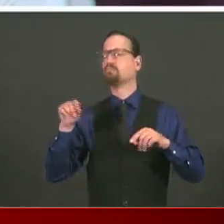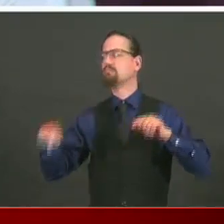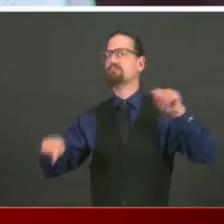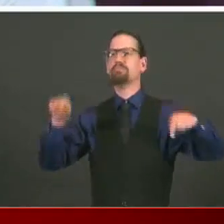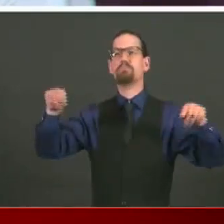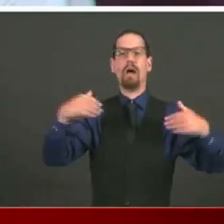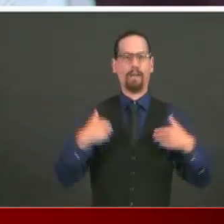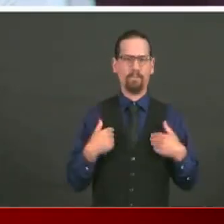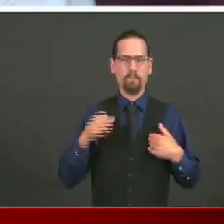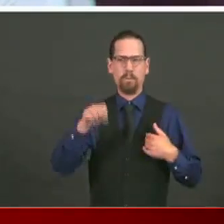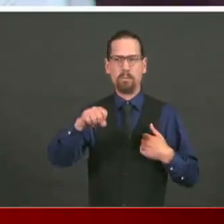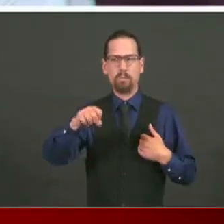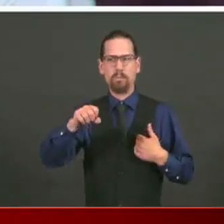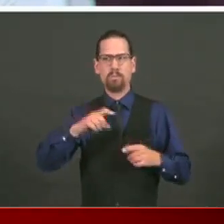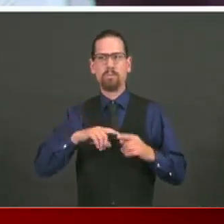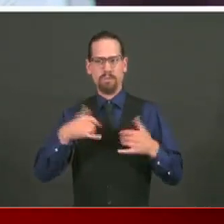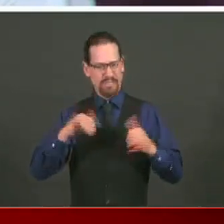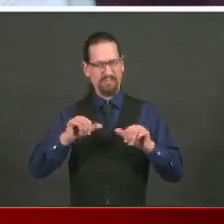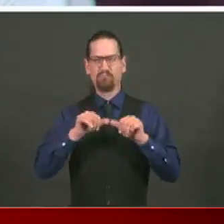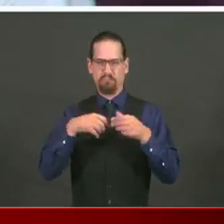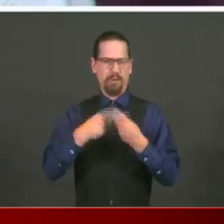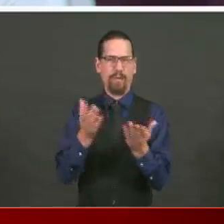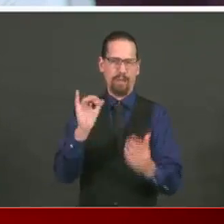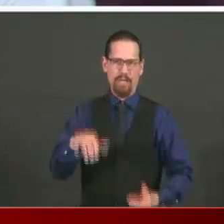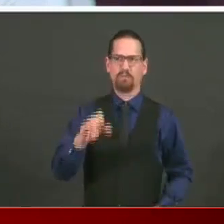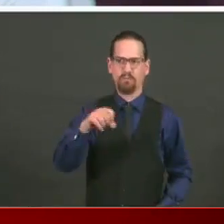that we had been provided